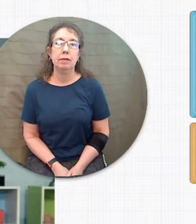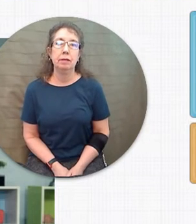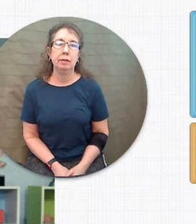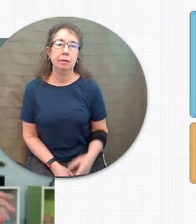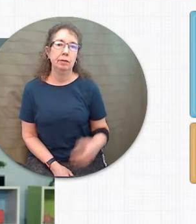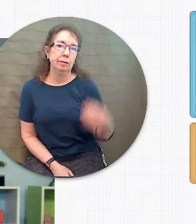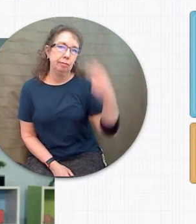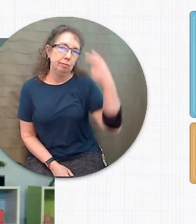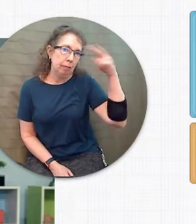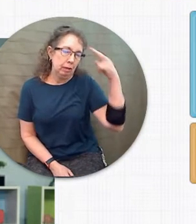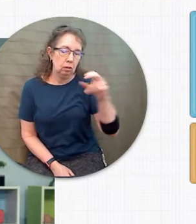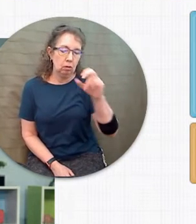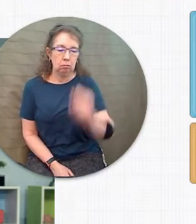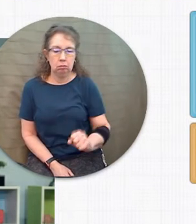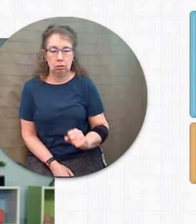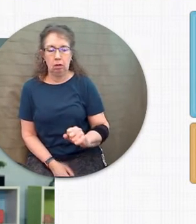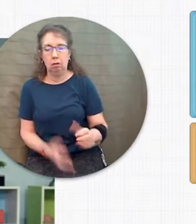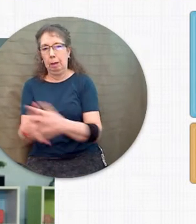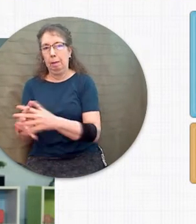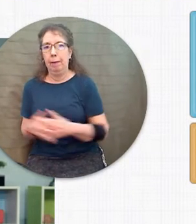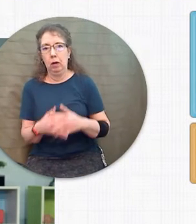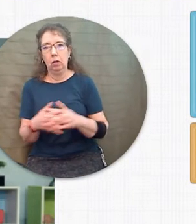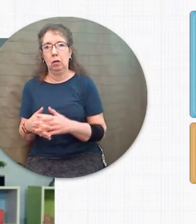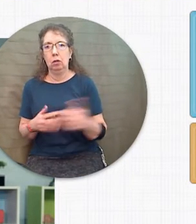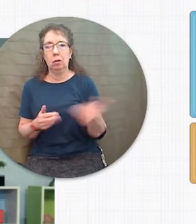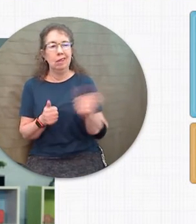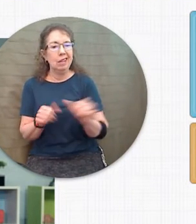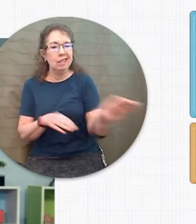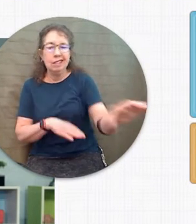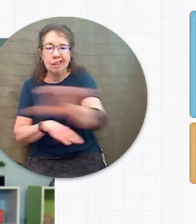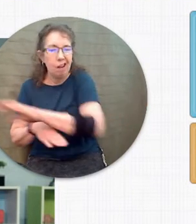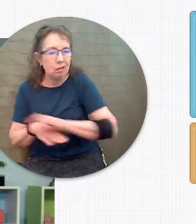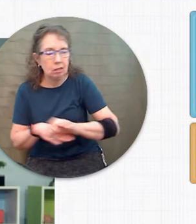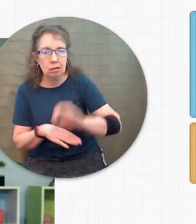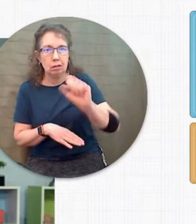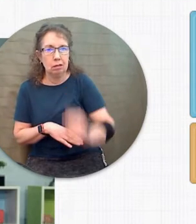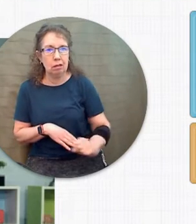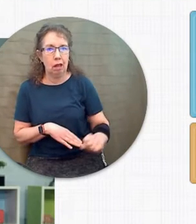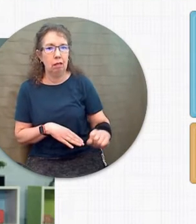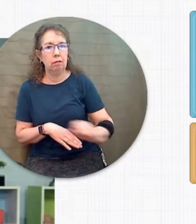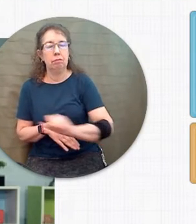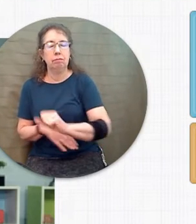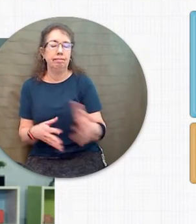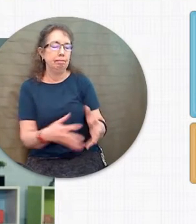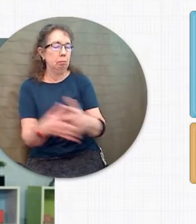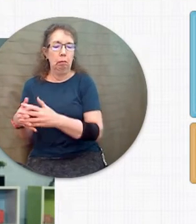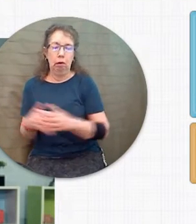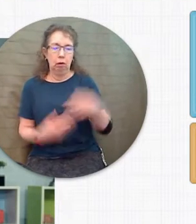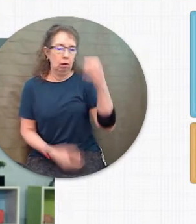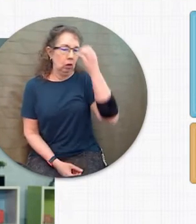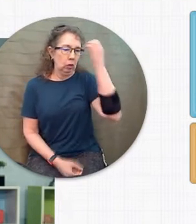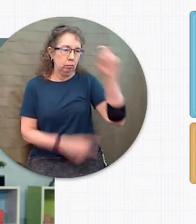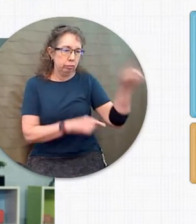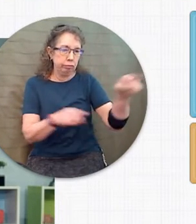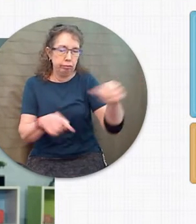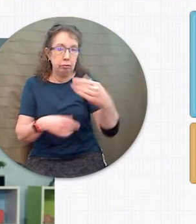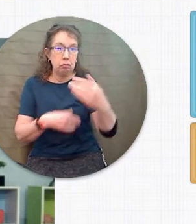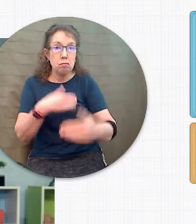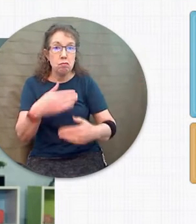Mexico, South America, like you could go to any continent, right? South America, you could go to Europe, you can go anywhere. This process